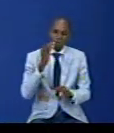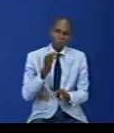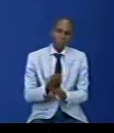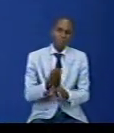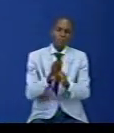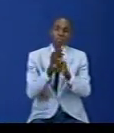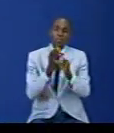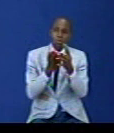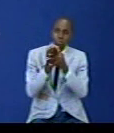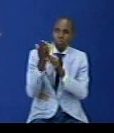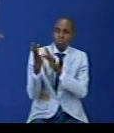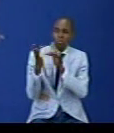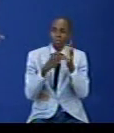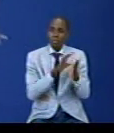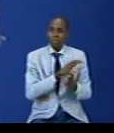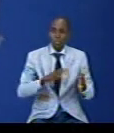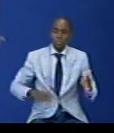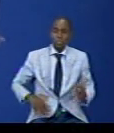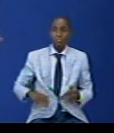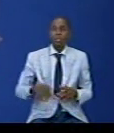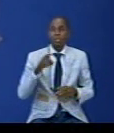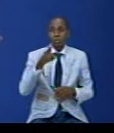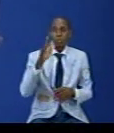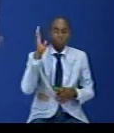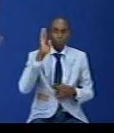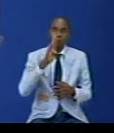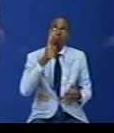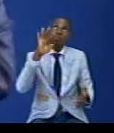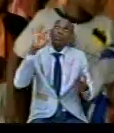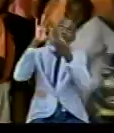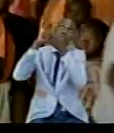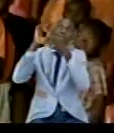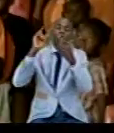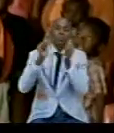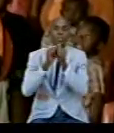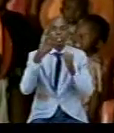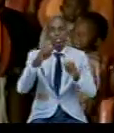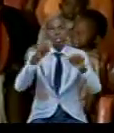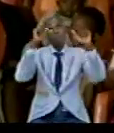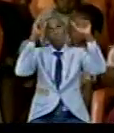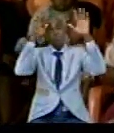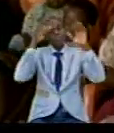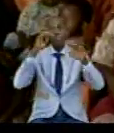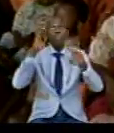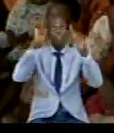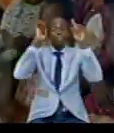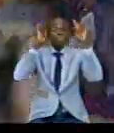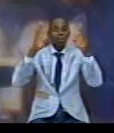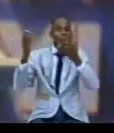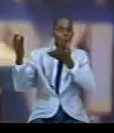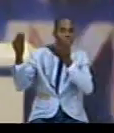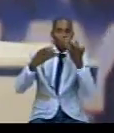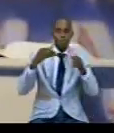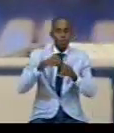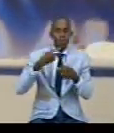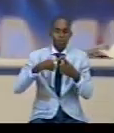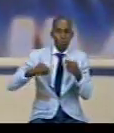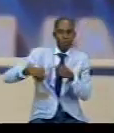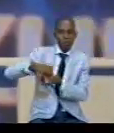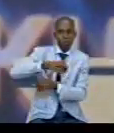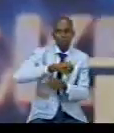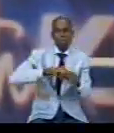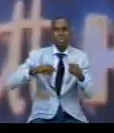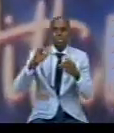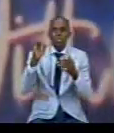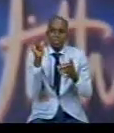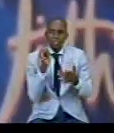Jesus Christ, you'll be connected with the Father. He will bring you into fellowship. The middle wall